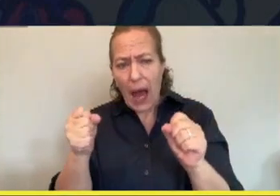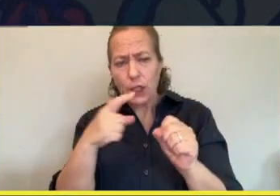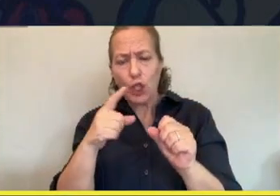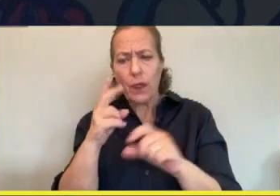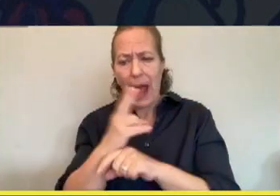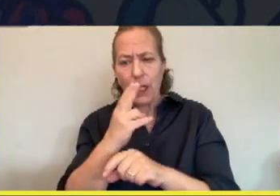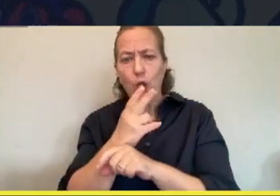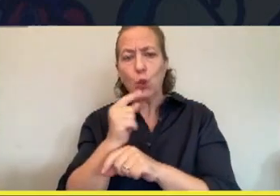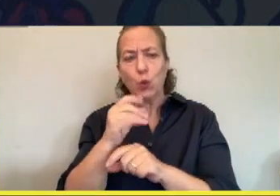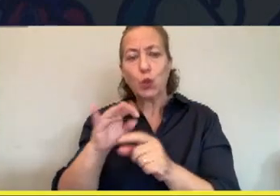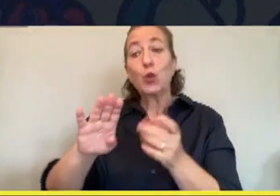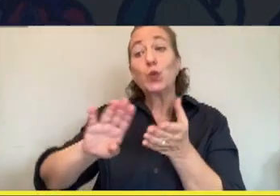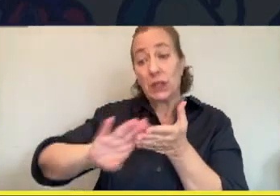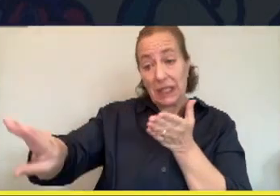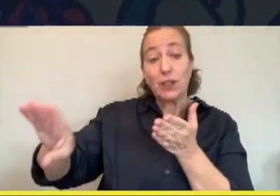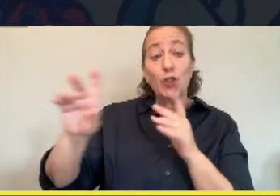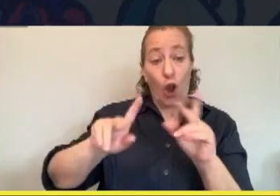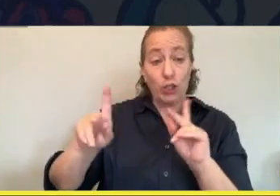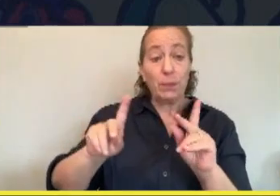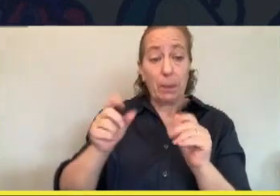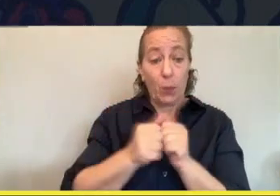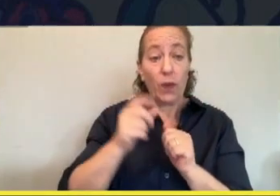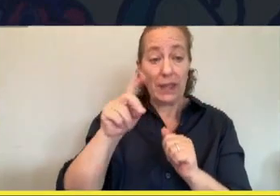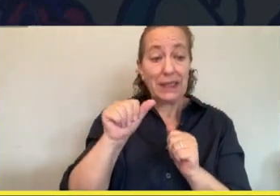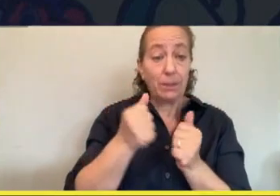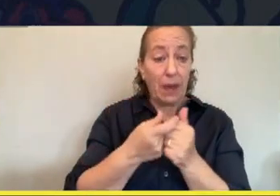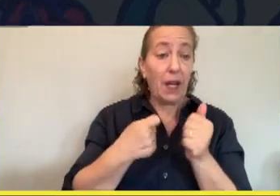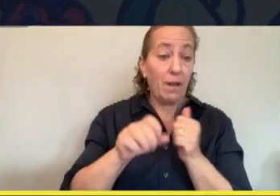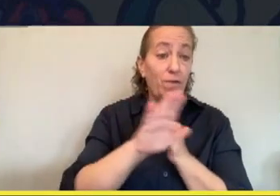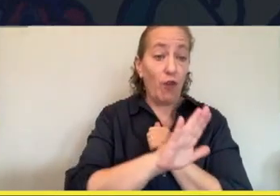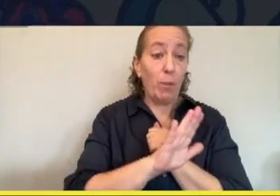with disabilities from their practices. Next slide.